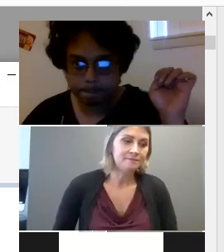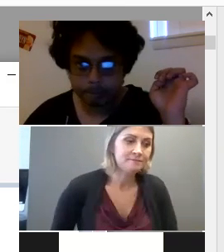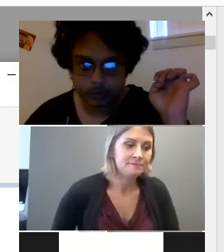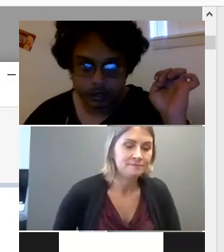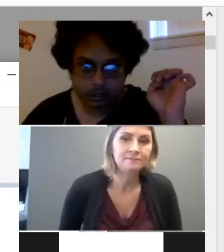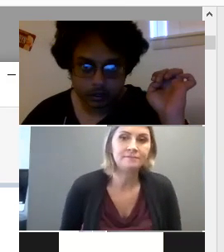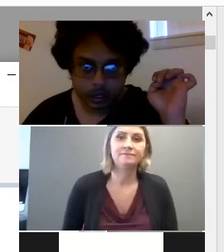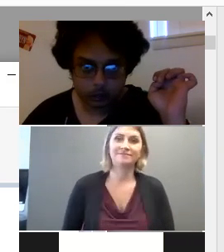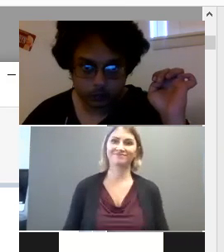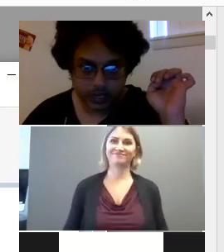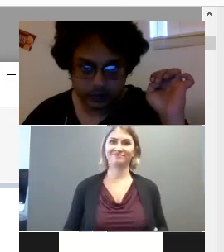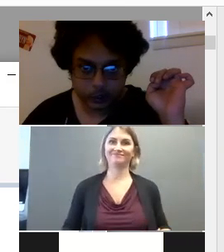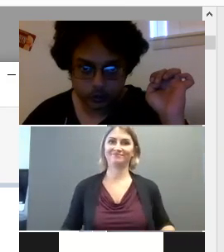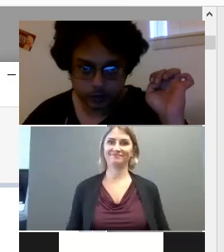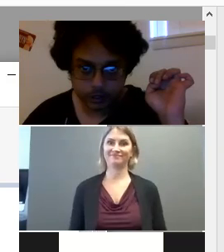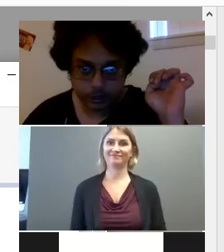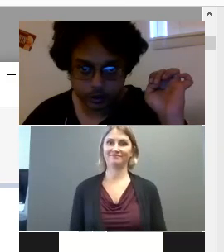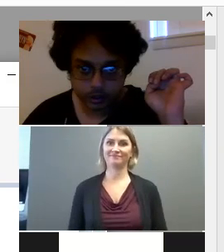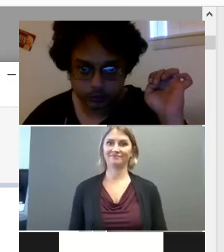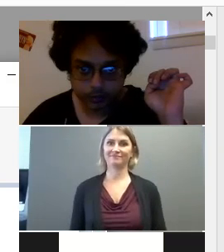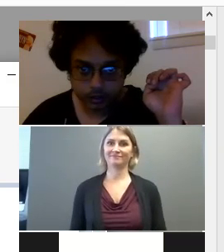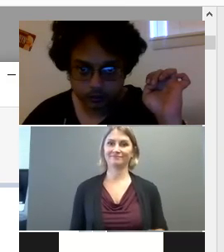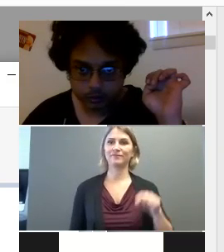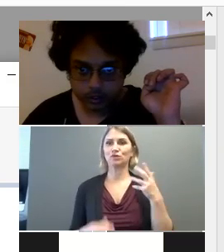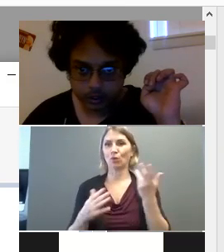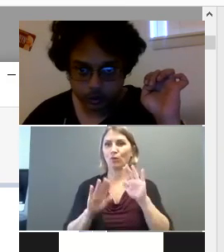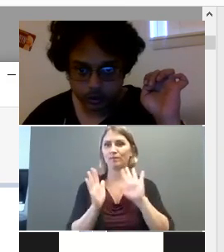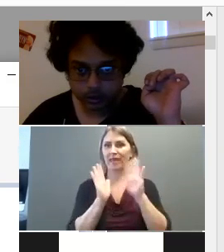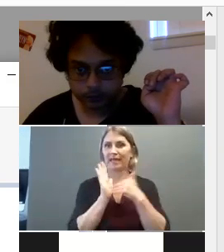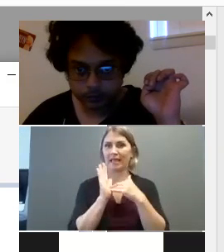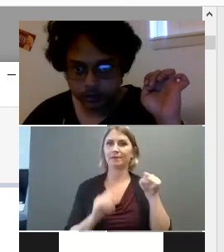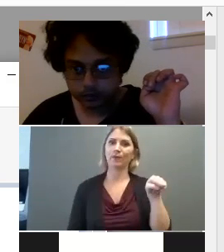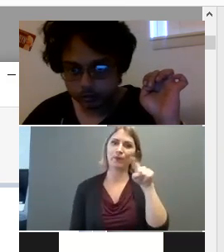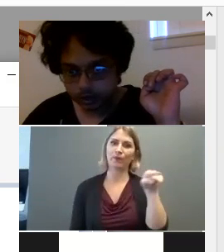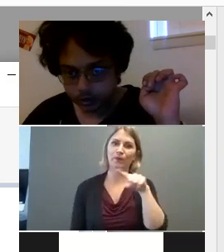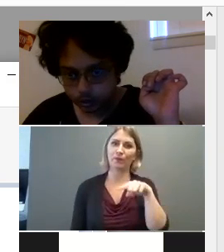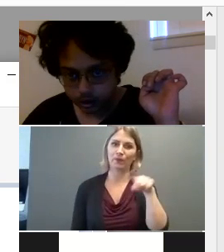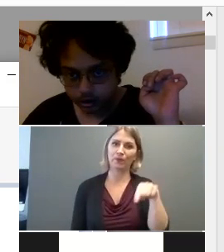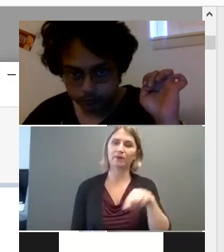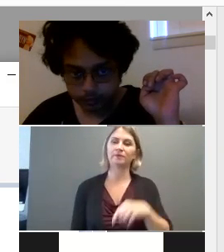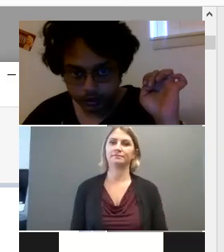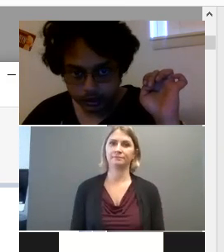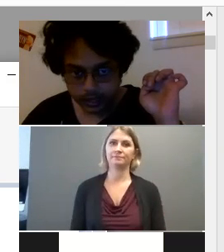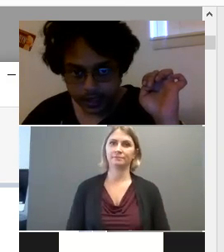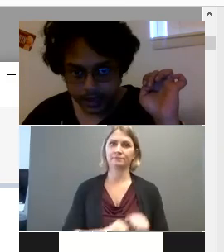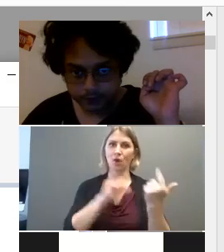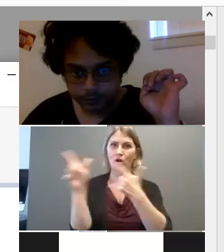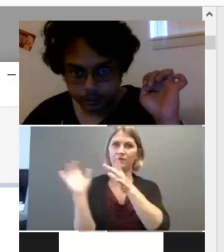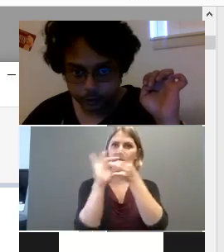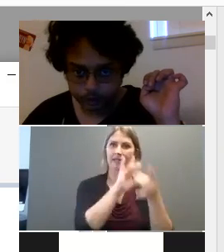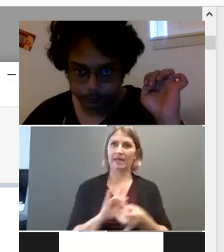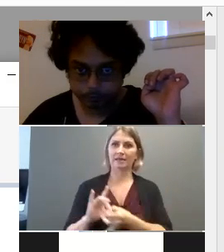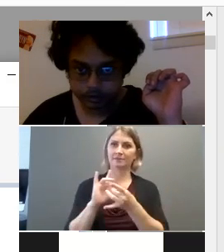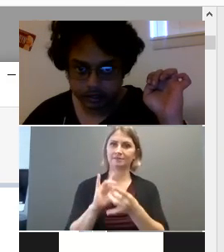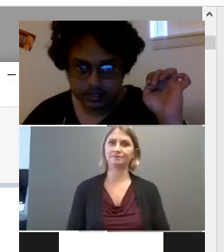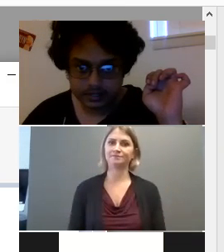5. Now we have a node from here to here, from here to here, from here to here, and from